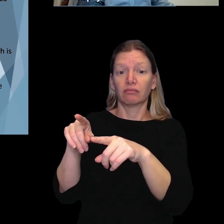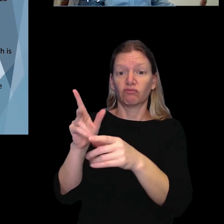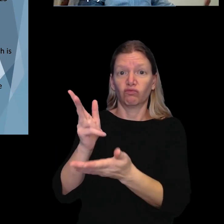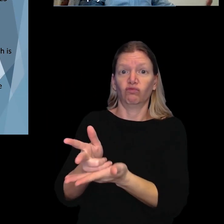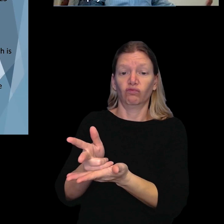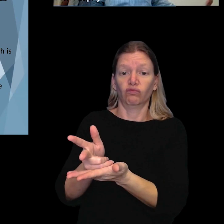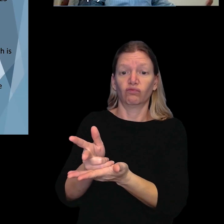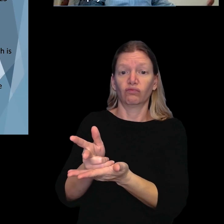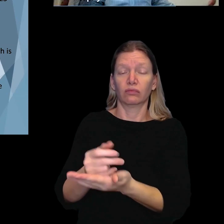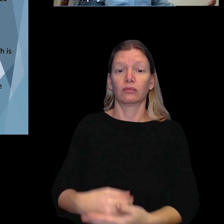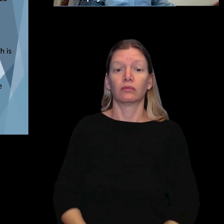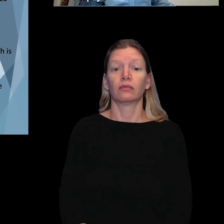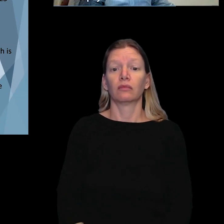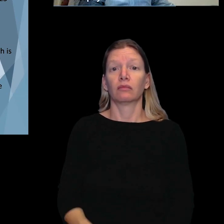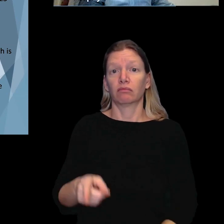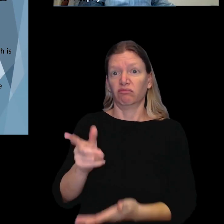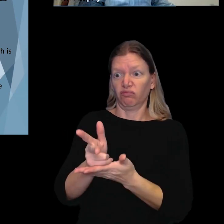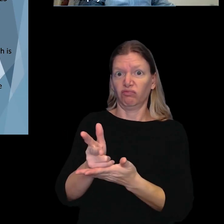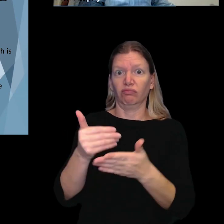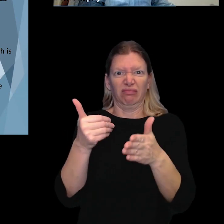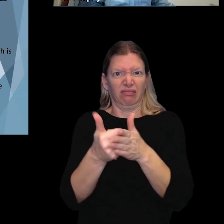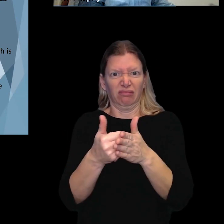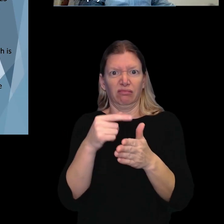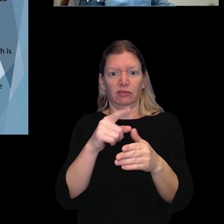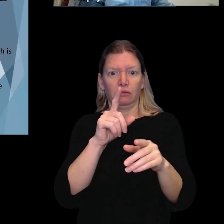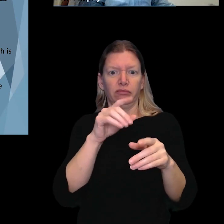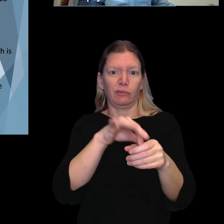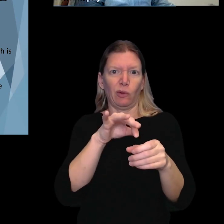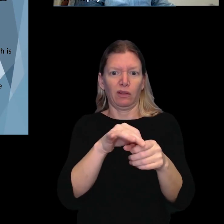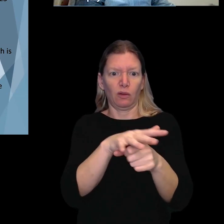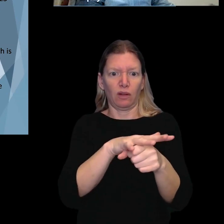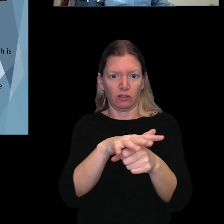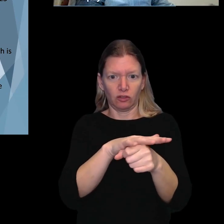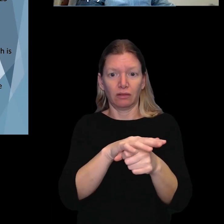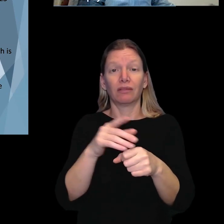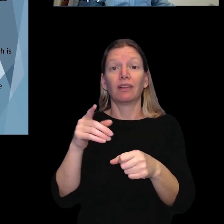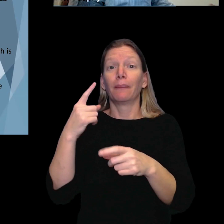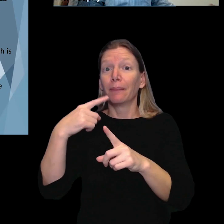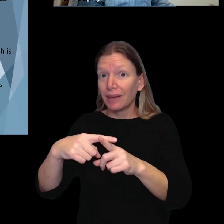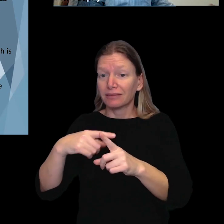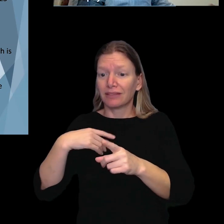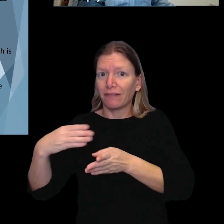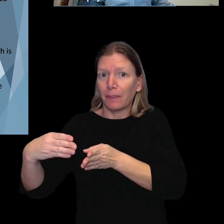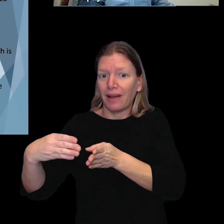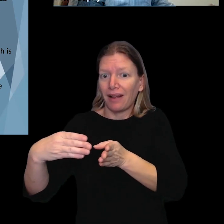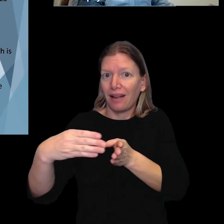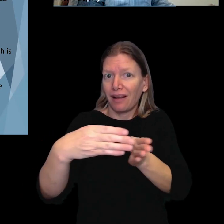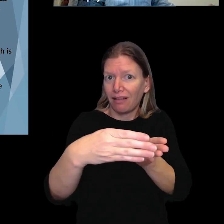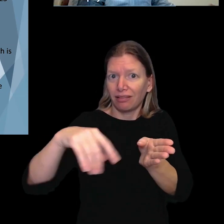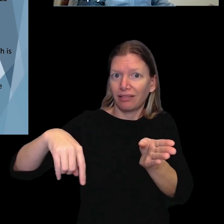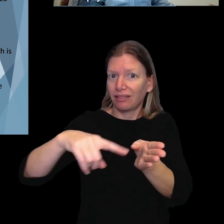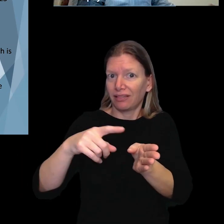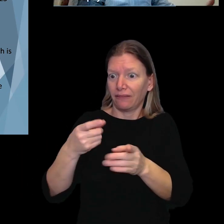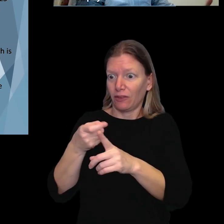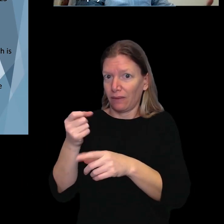for signage from that space to the polling location, and